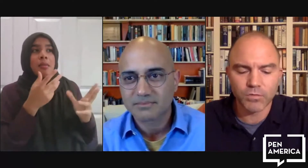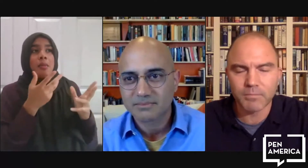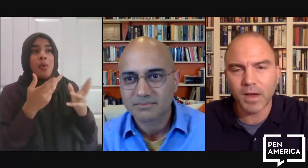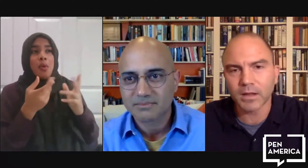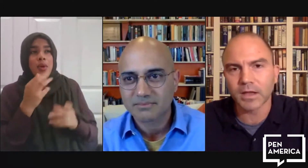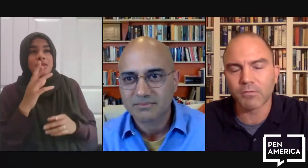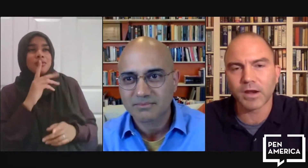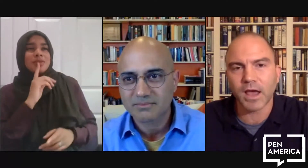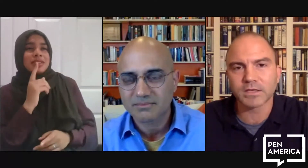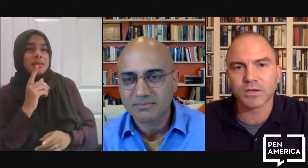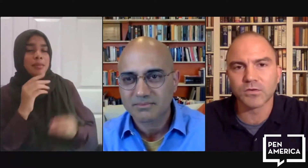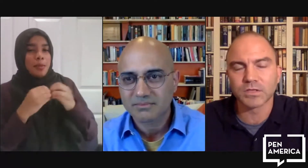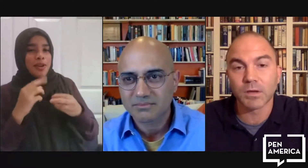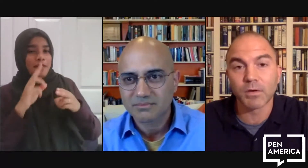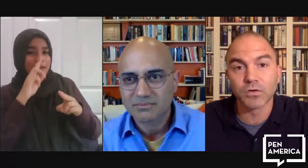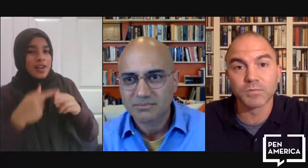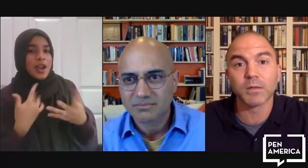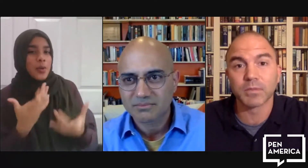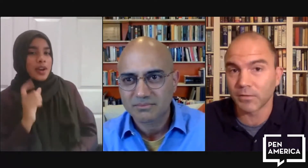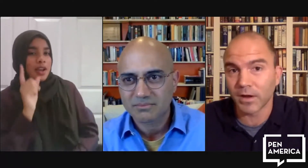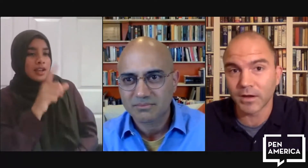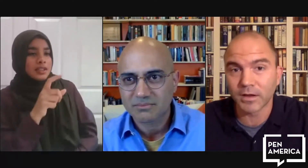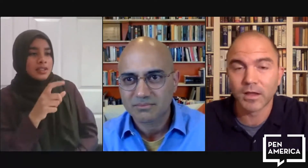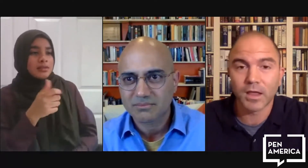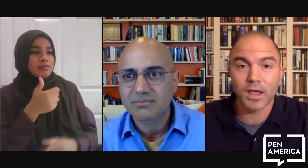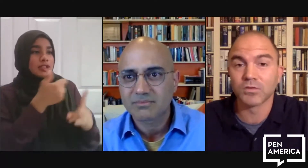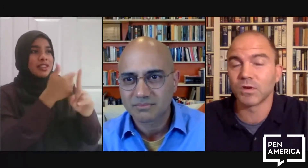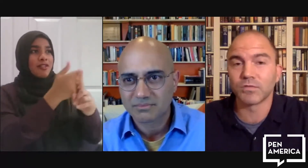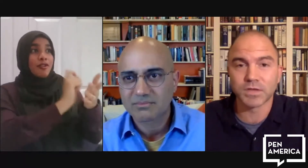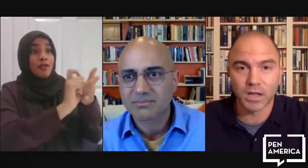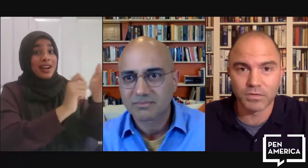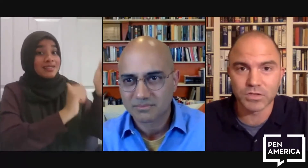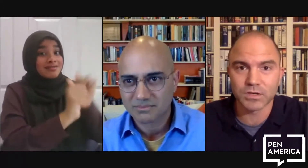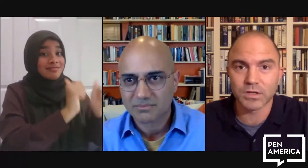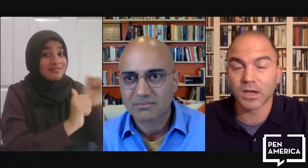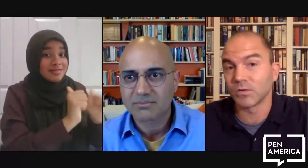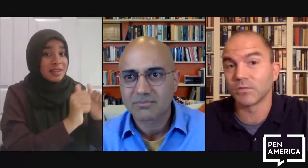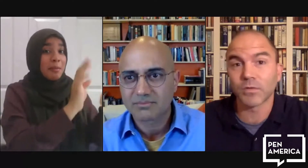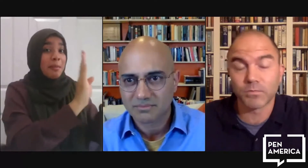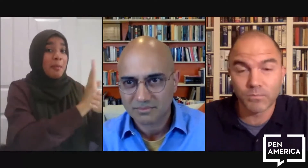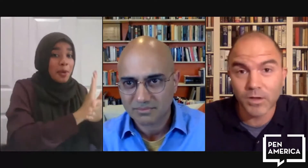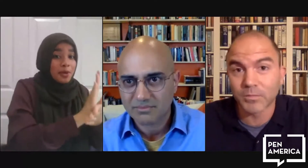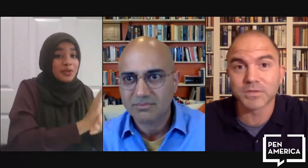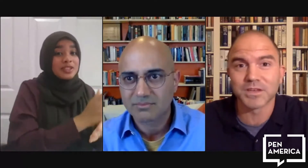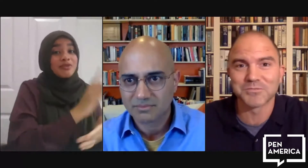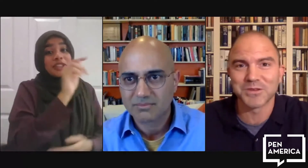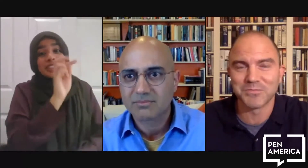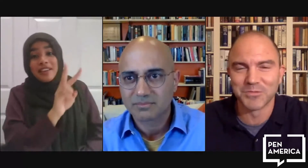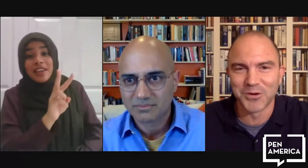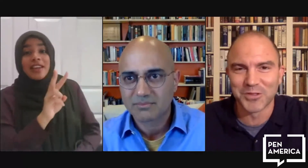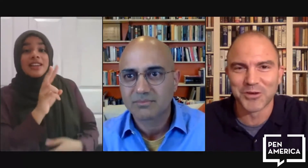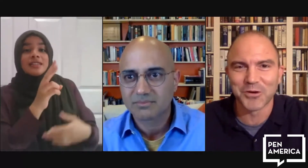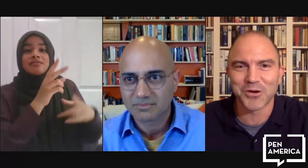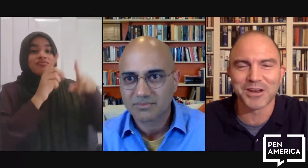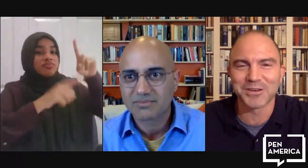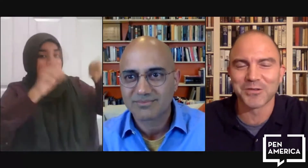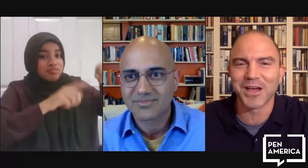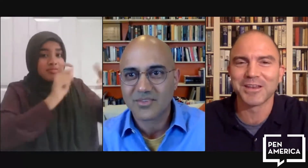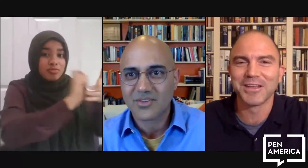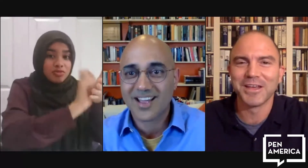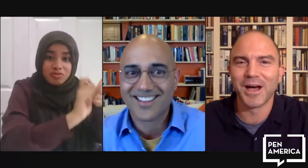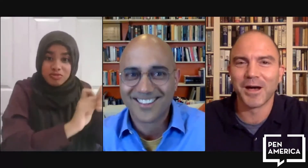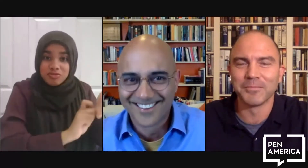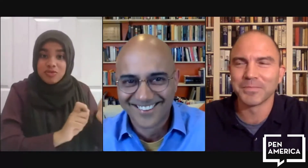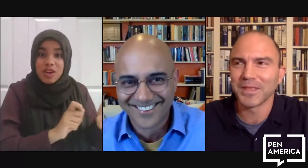more fundamentally, I wanted to ask you, as someone who's been a playwright, and who's written for television, and who's written for films, as we learned in The New Yorker. I didn't know